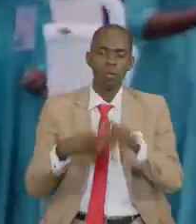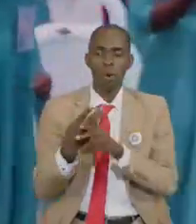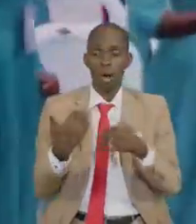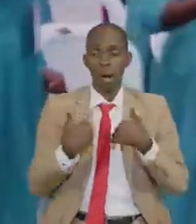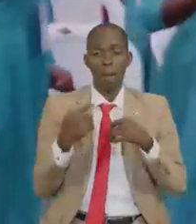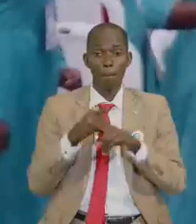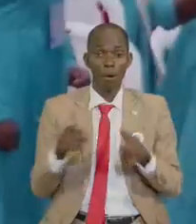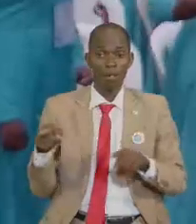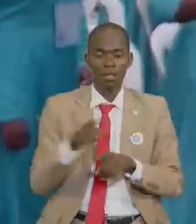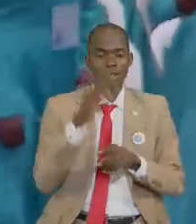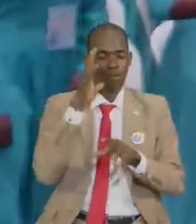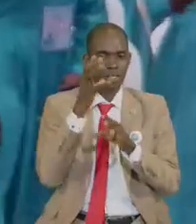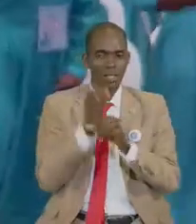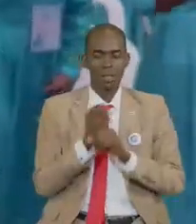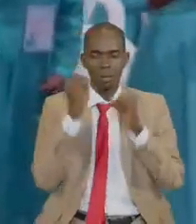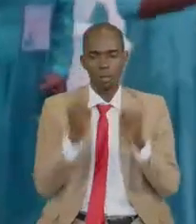have.